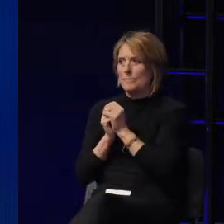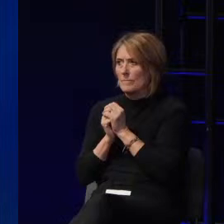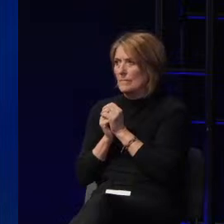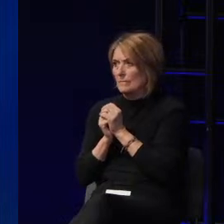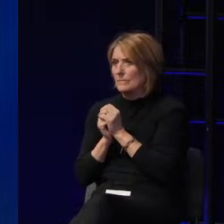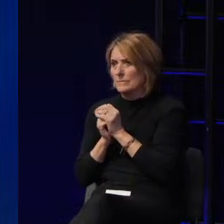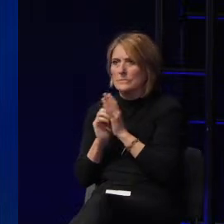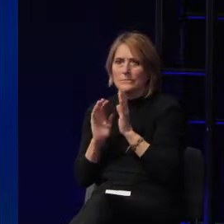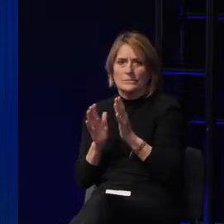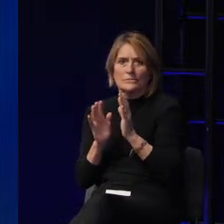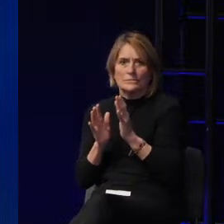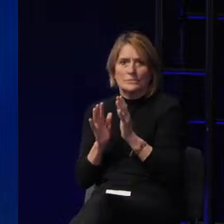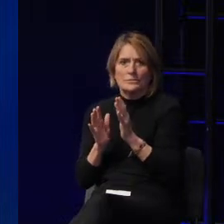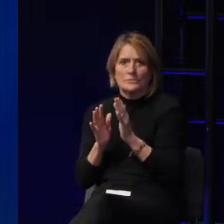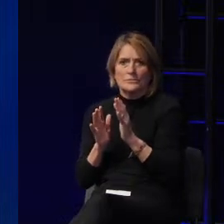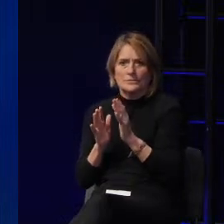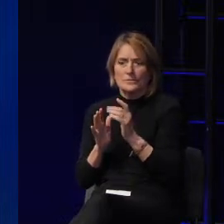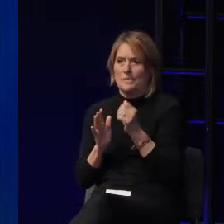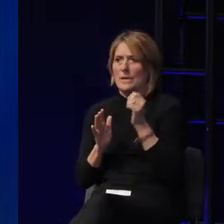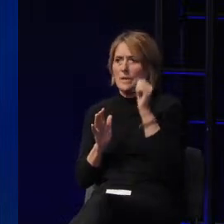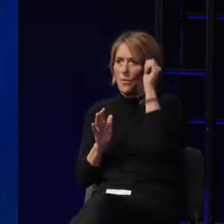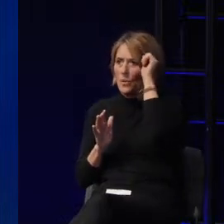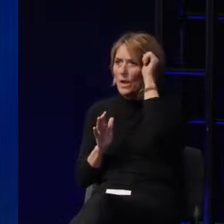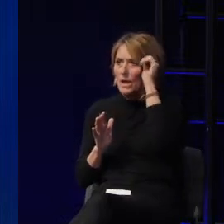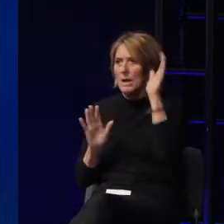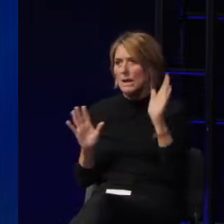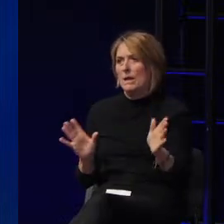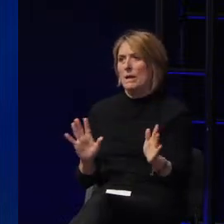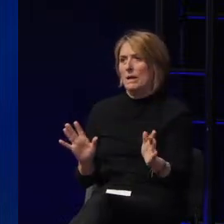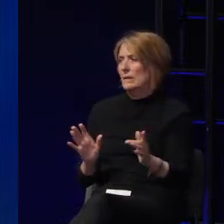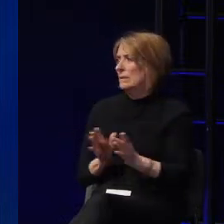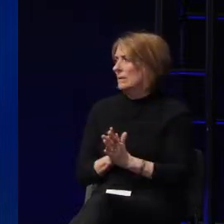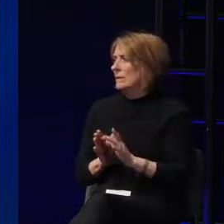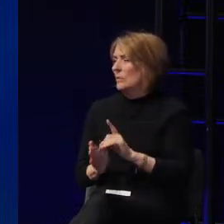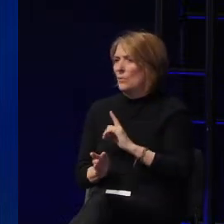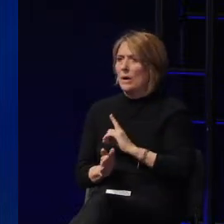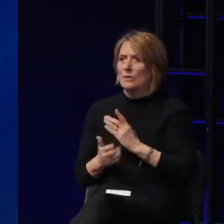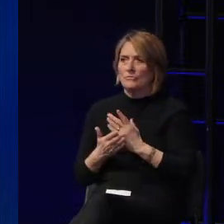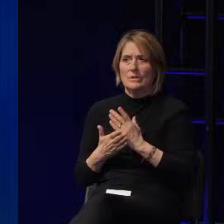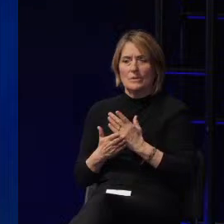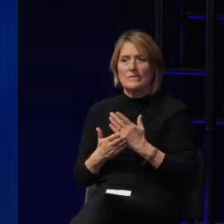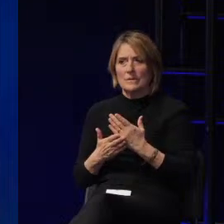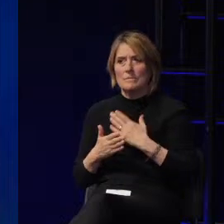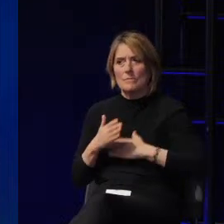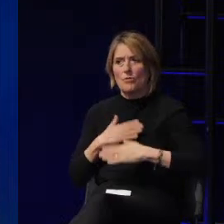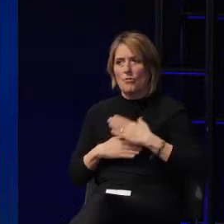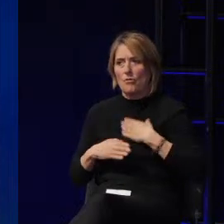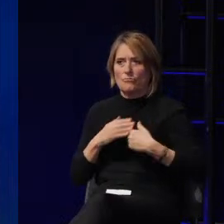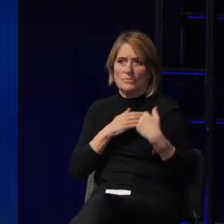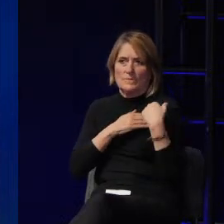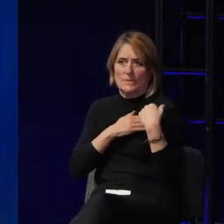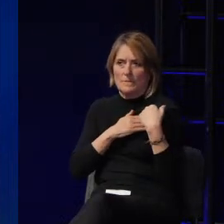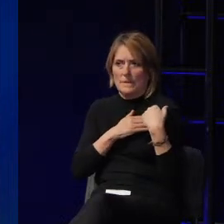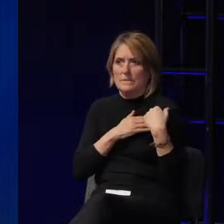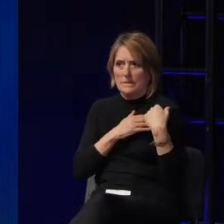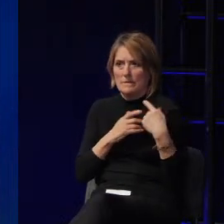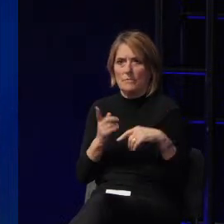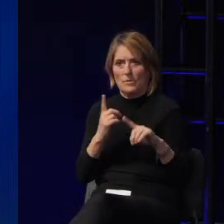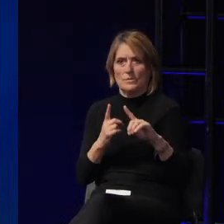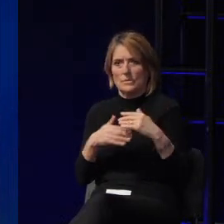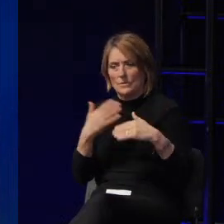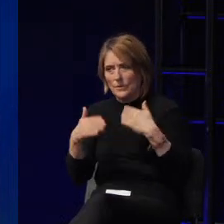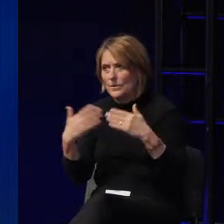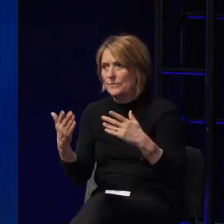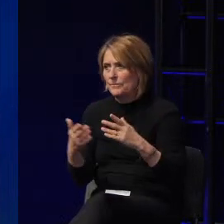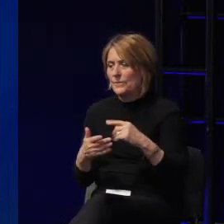have to be constantly aware. Like you're saying, you have an incredible moral responsibility with what you're